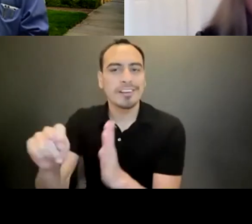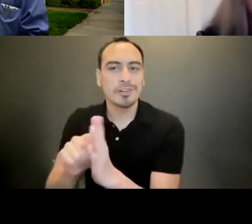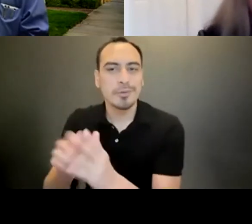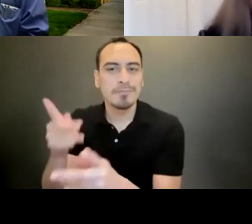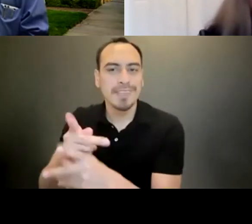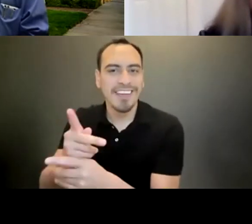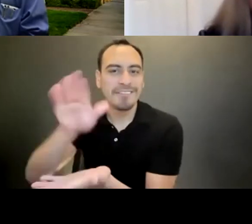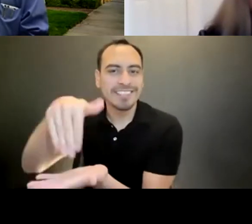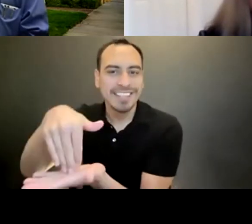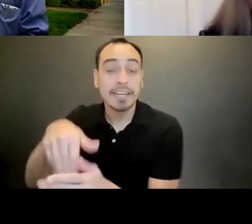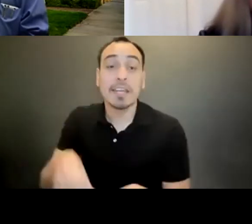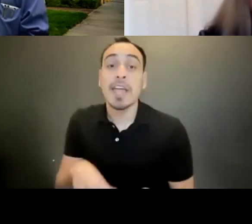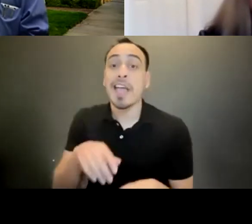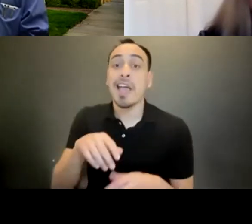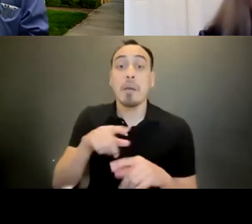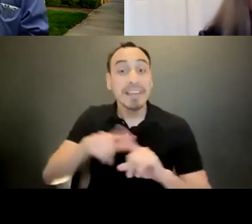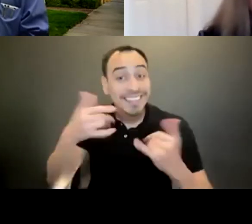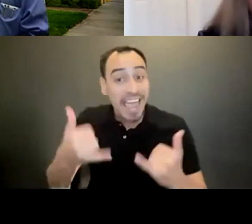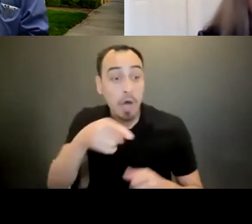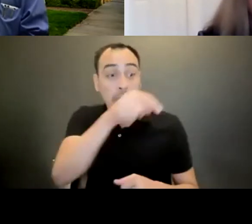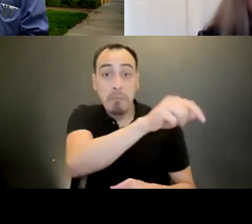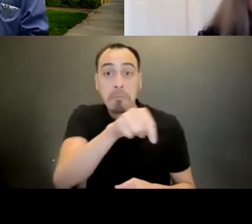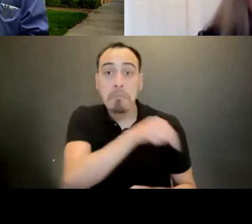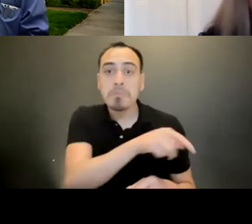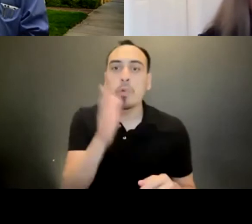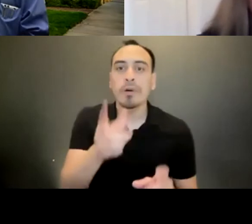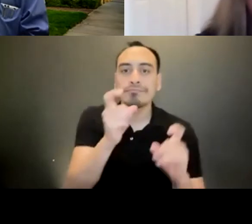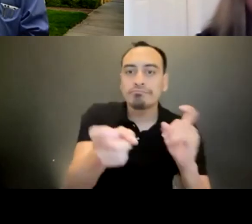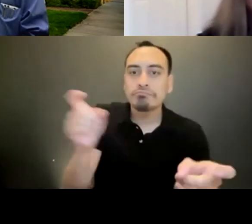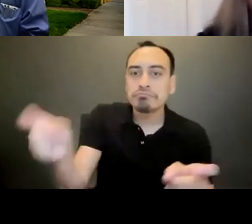certain sectors, such as teachers or farm workers, depending on